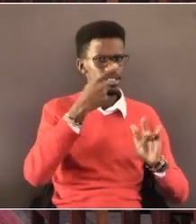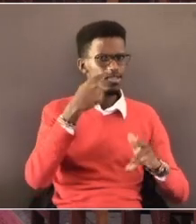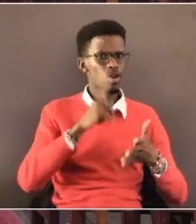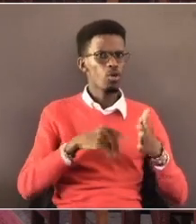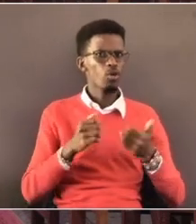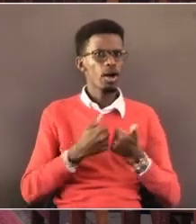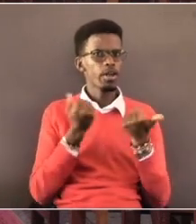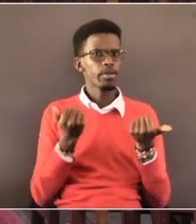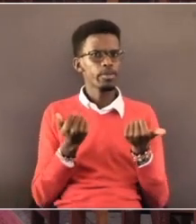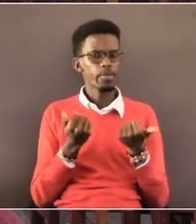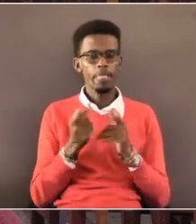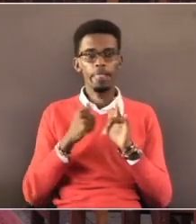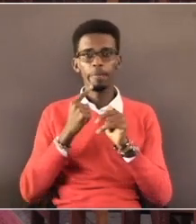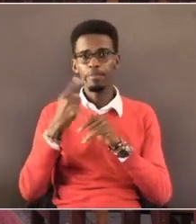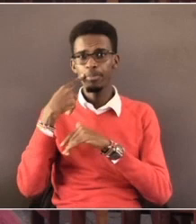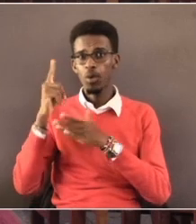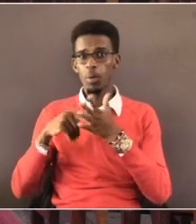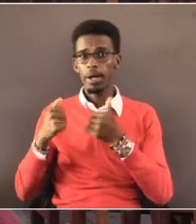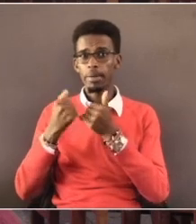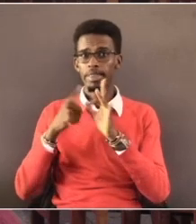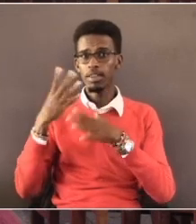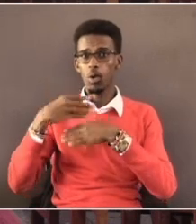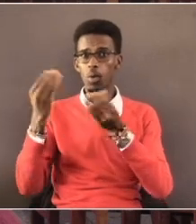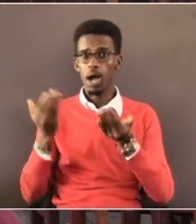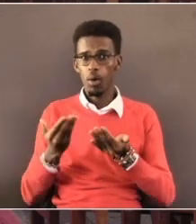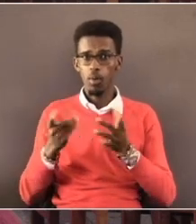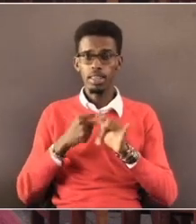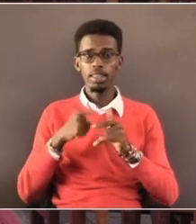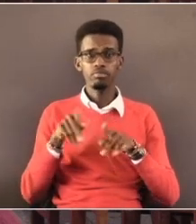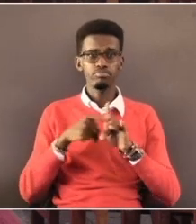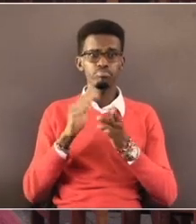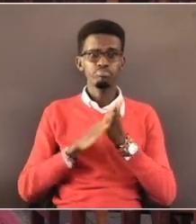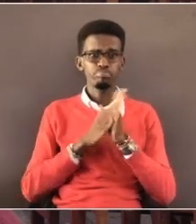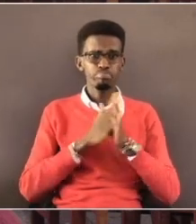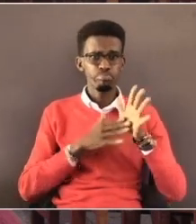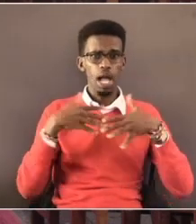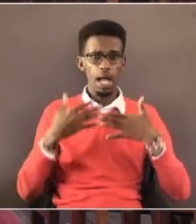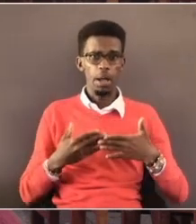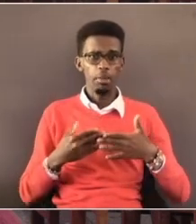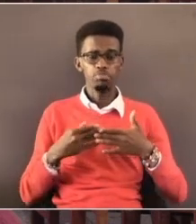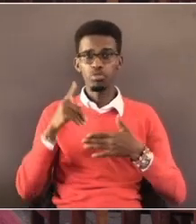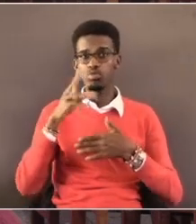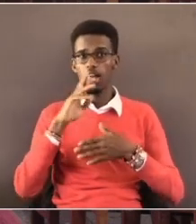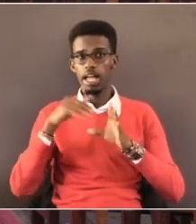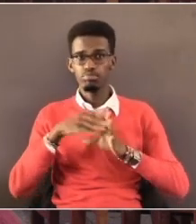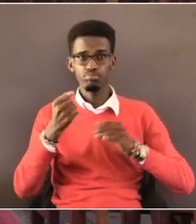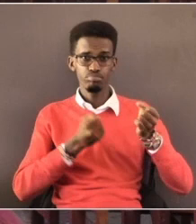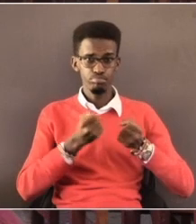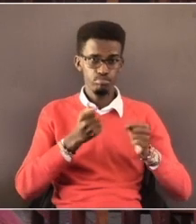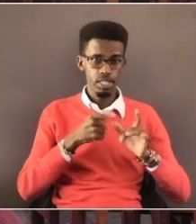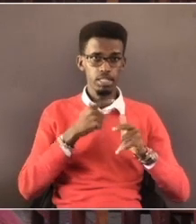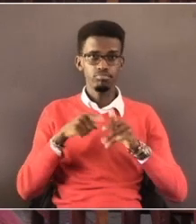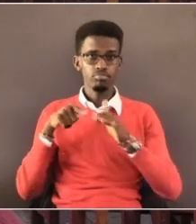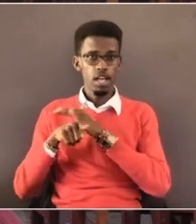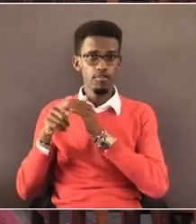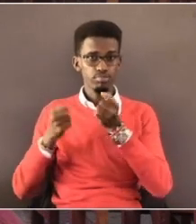it goes. So you have seen how it is going and you're not liking how it is. You are in a vehicle. It's like you